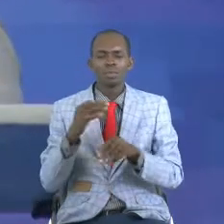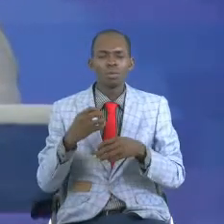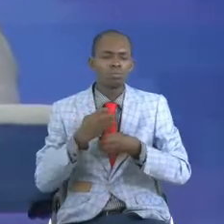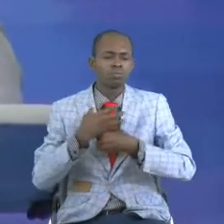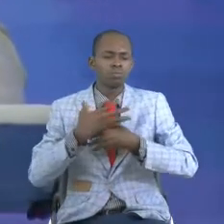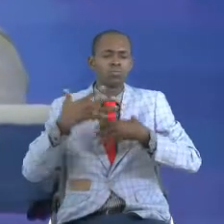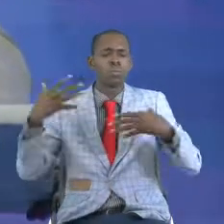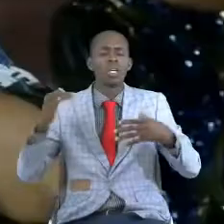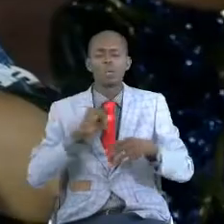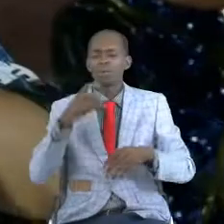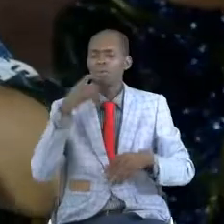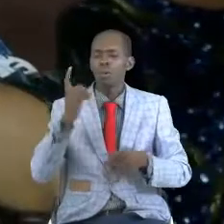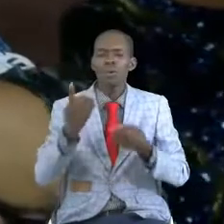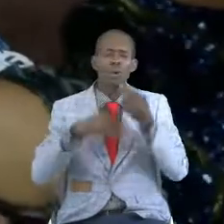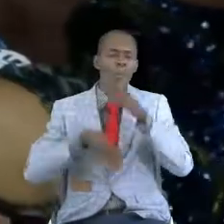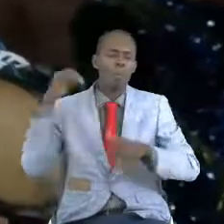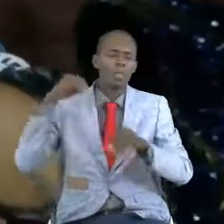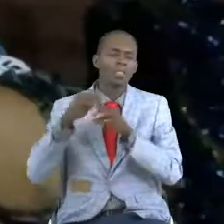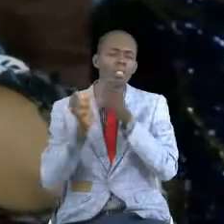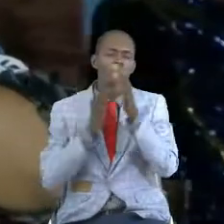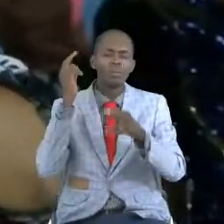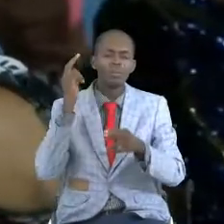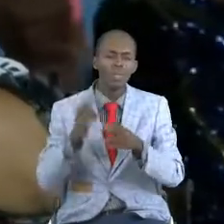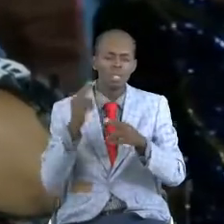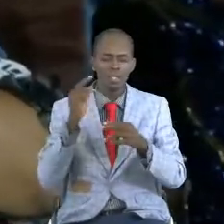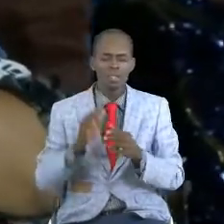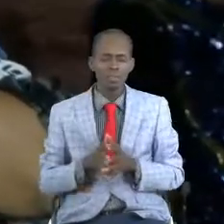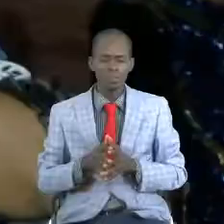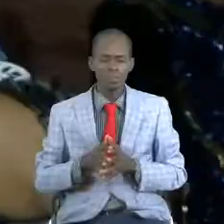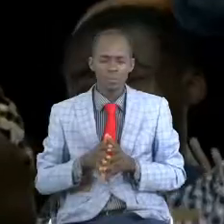come out in Jesus' name.